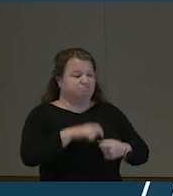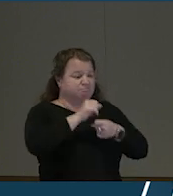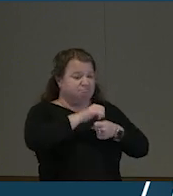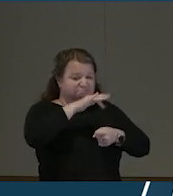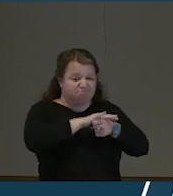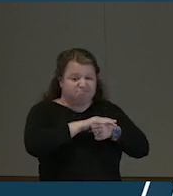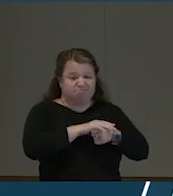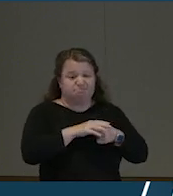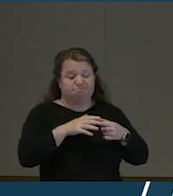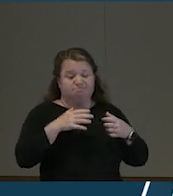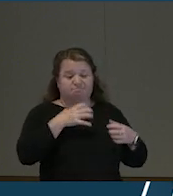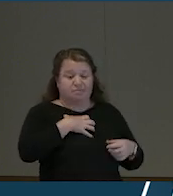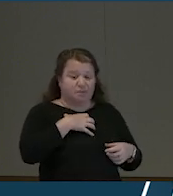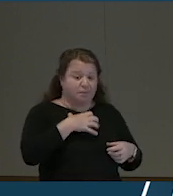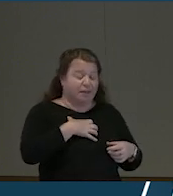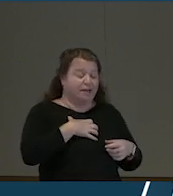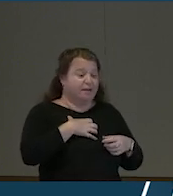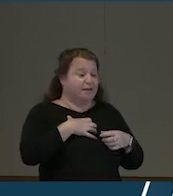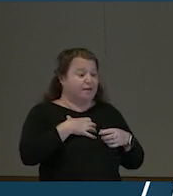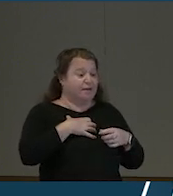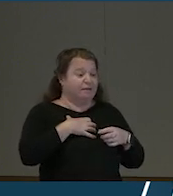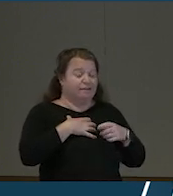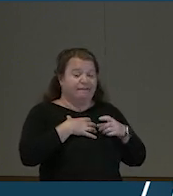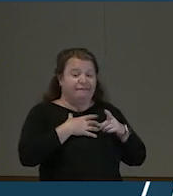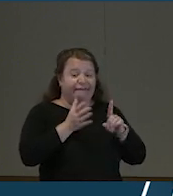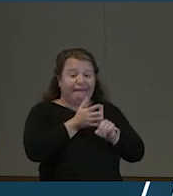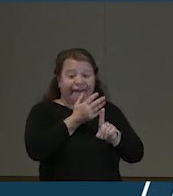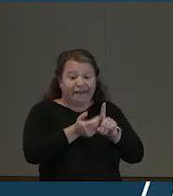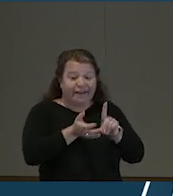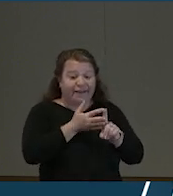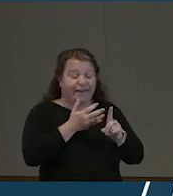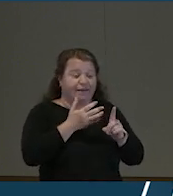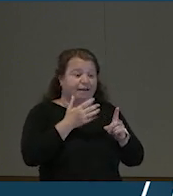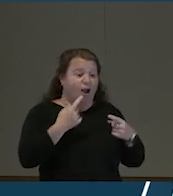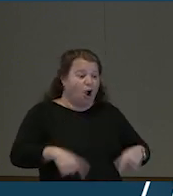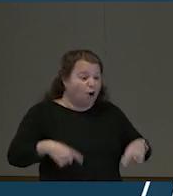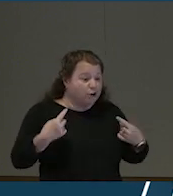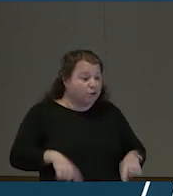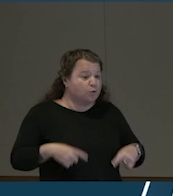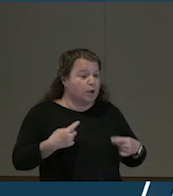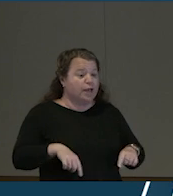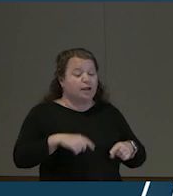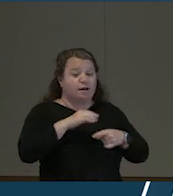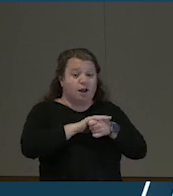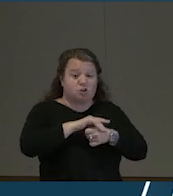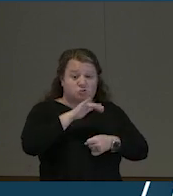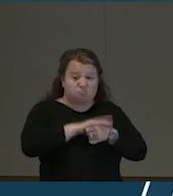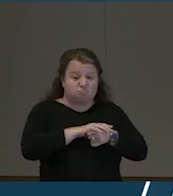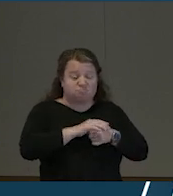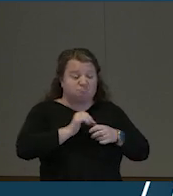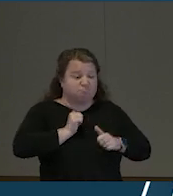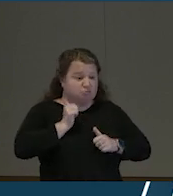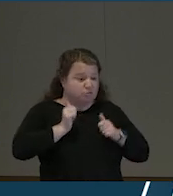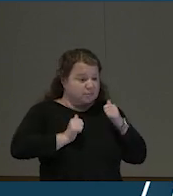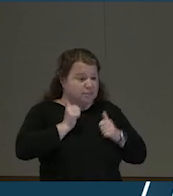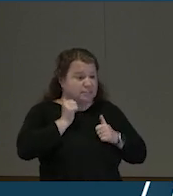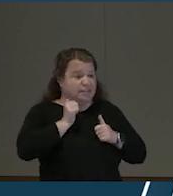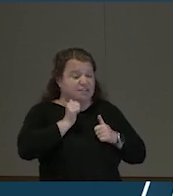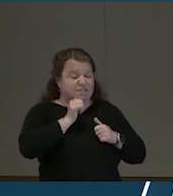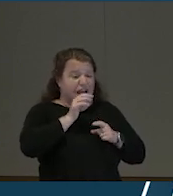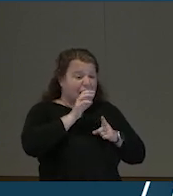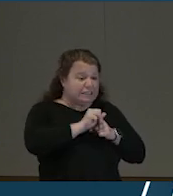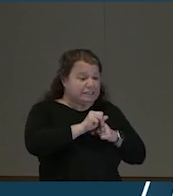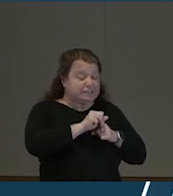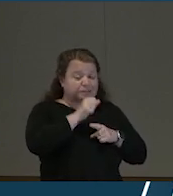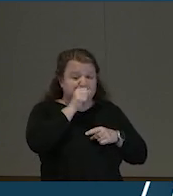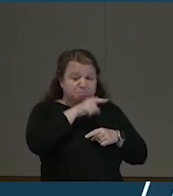tantrums, some complaining, some hitting, some arguing, grabbing, yelling, maybe aggressive behaviors. They're biting, they're spitting,